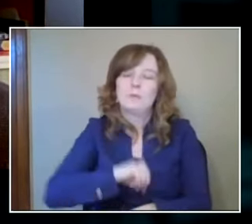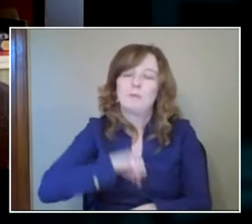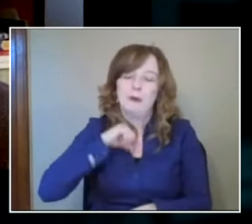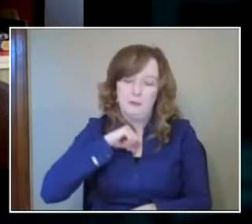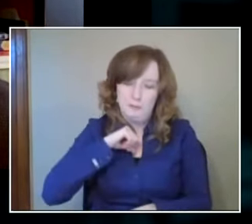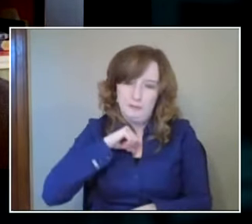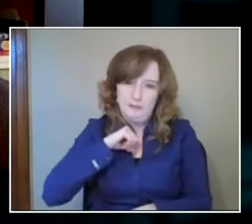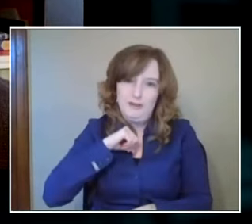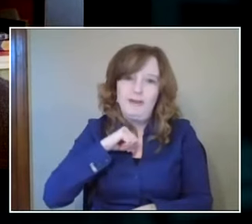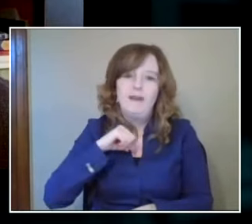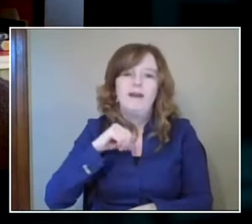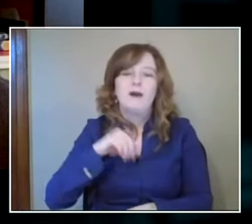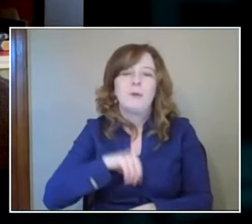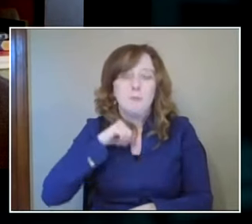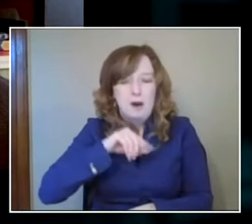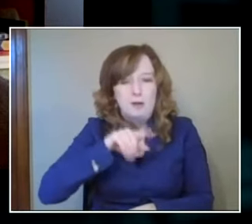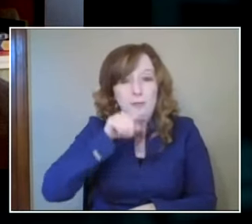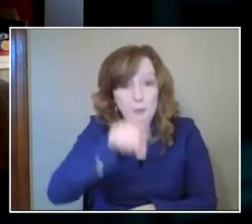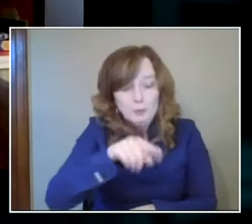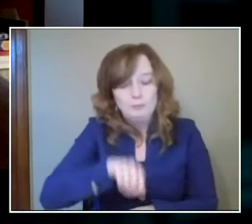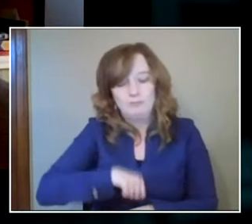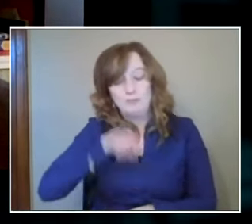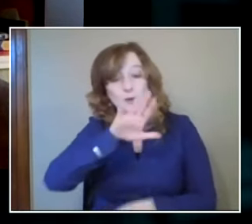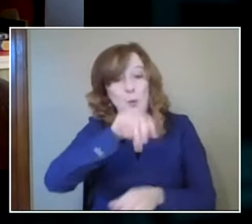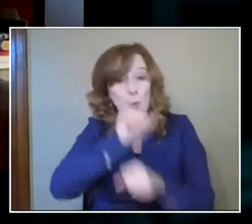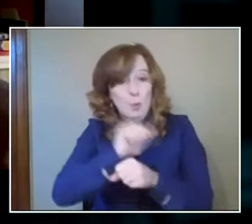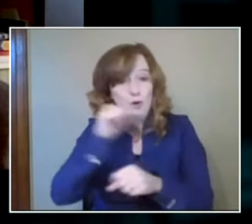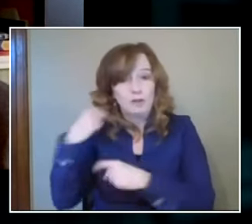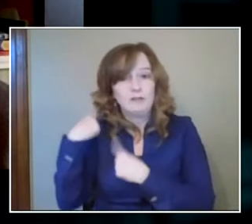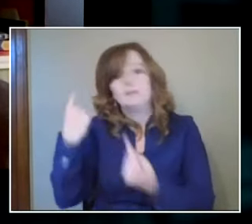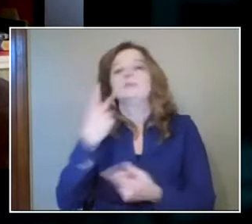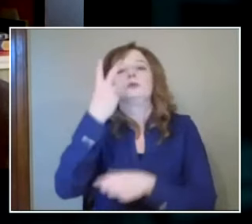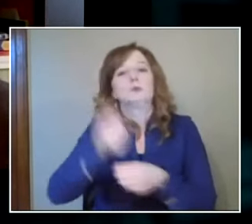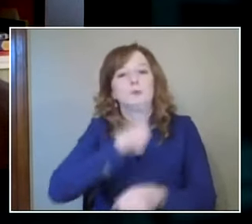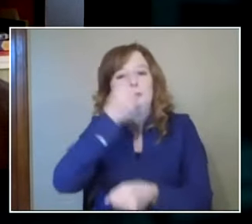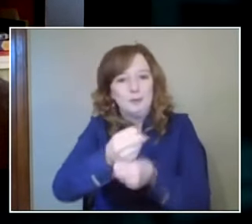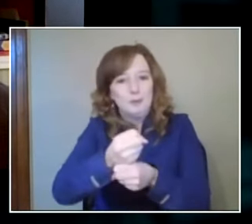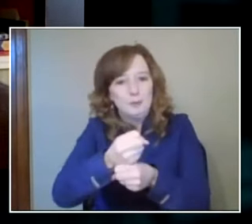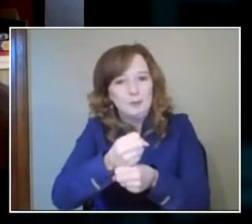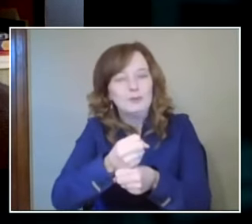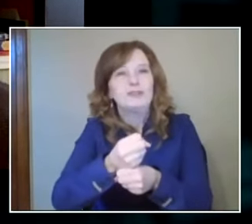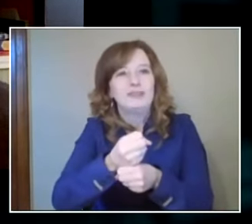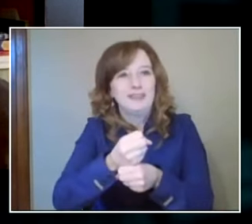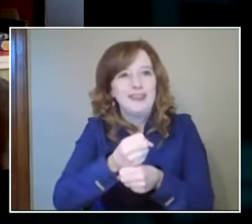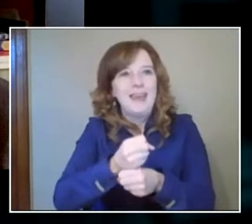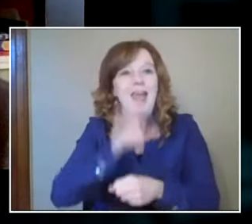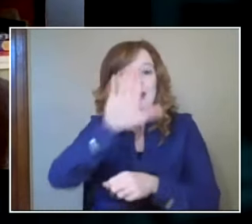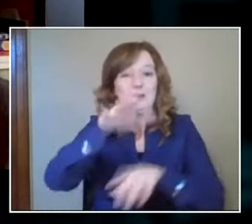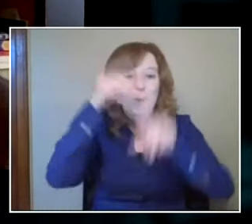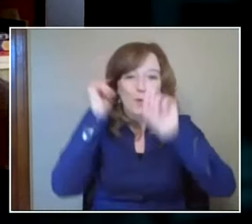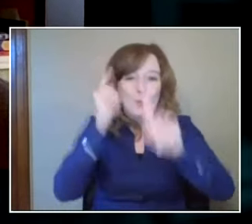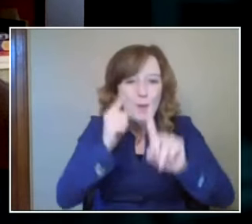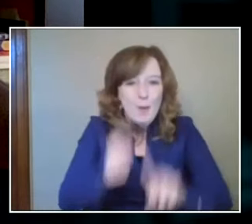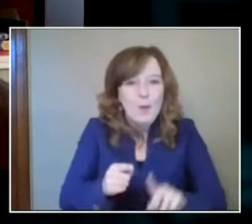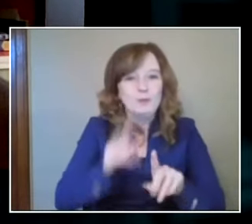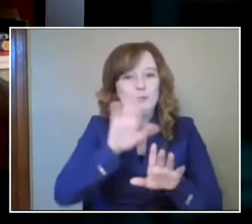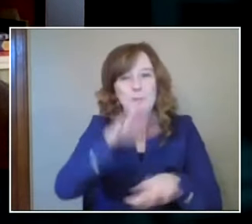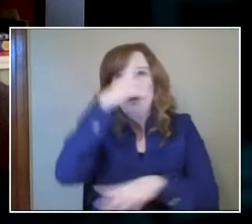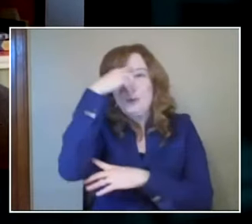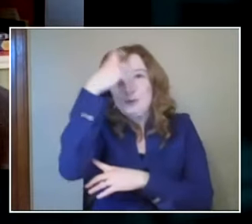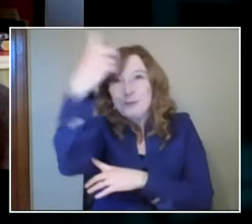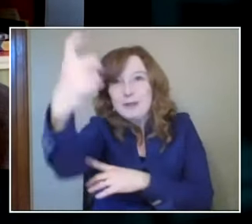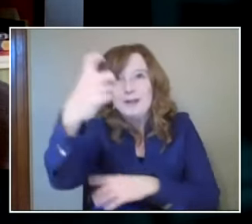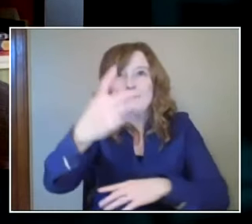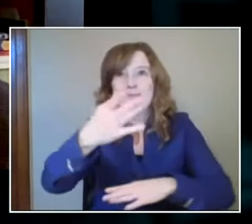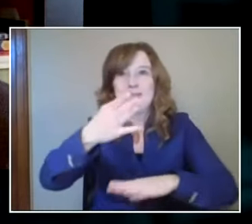last 2 years and meeting your goals, meeting your dreams, and trying to accomplish